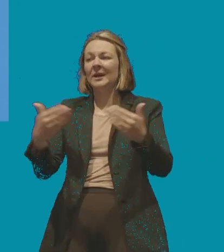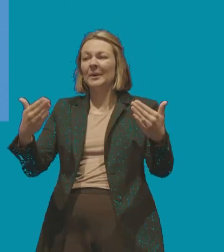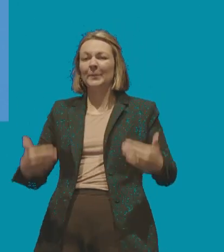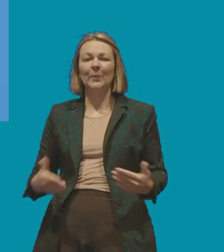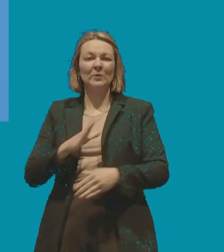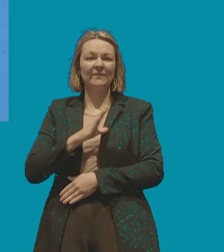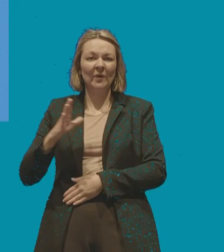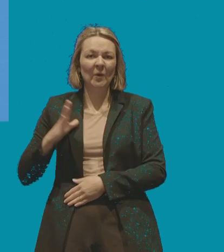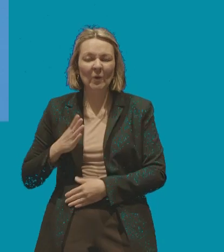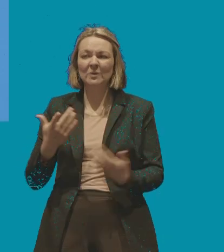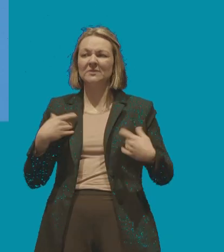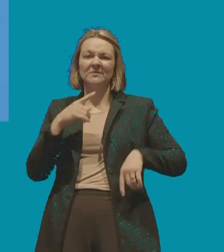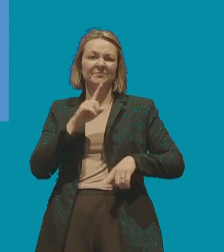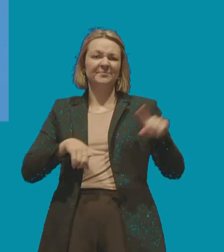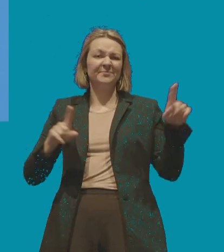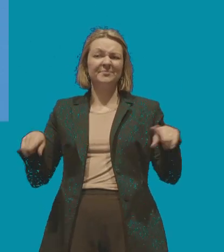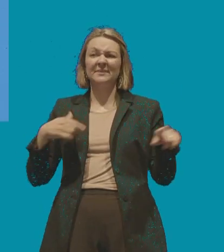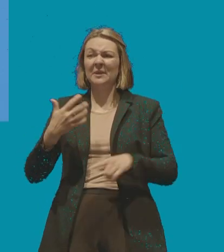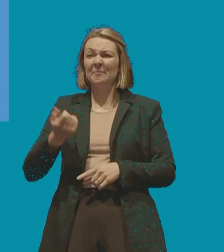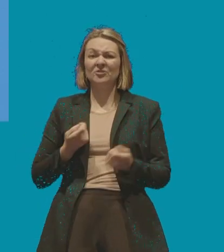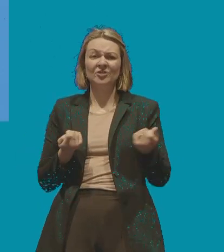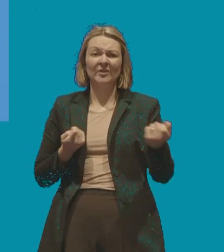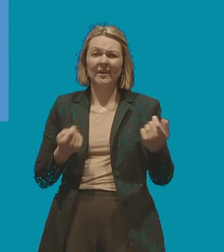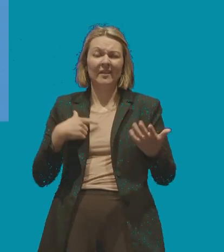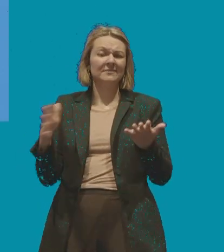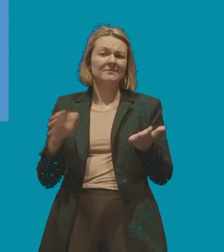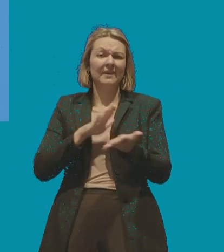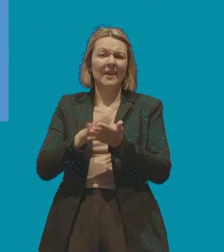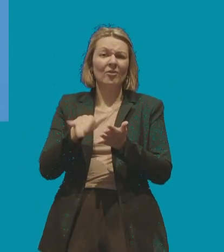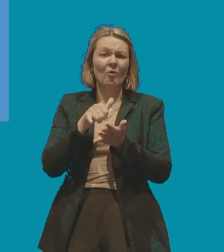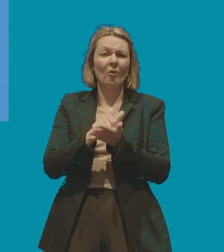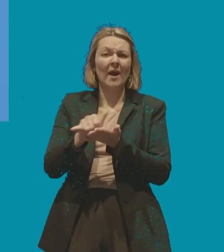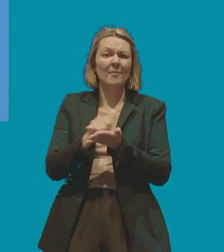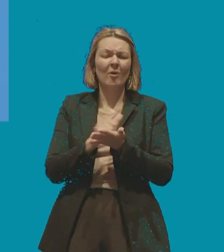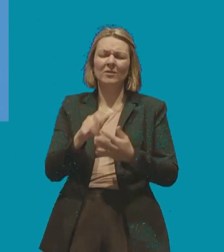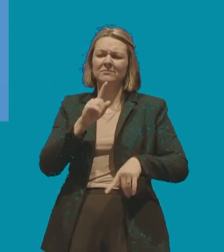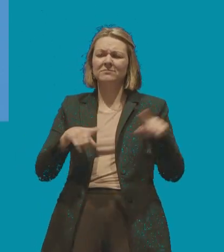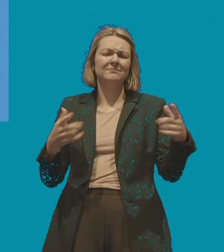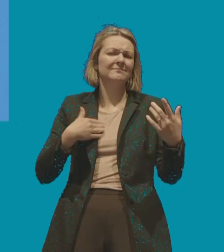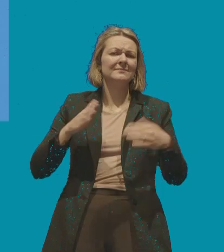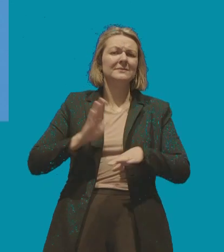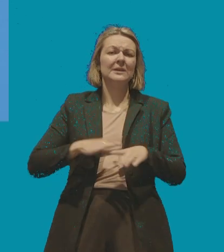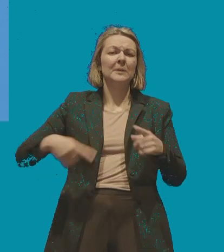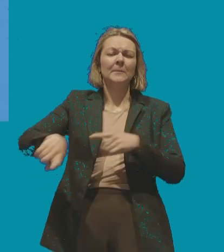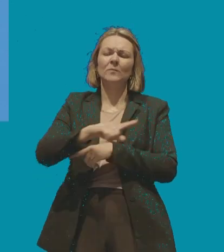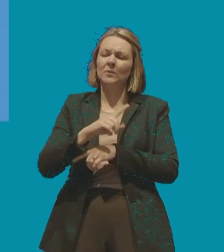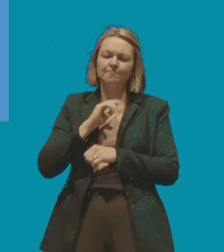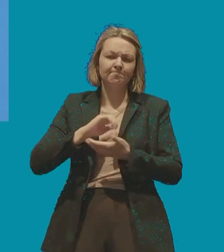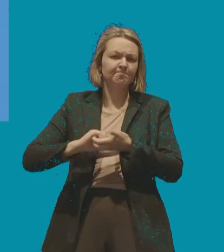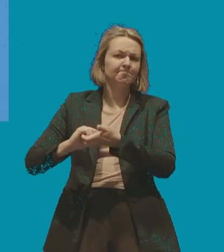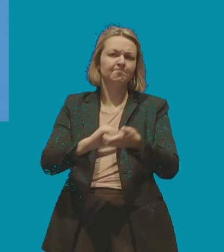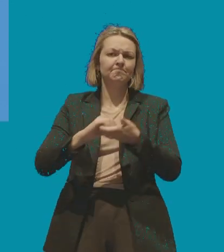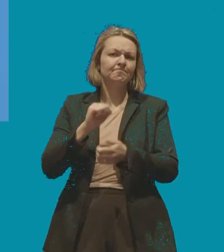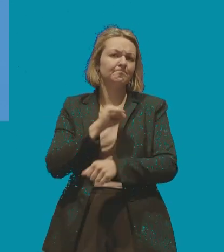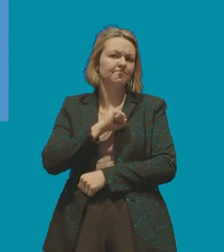ONS or G4S services, the pensions regulator, Heathrow Airport or anywhere else. We stand unequivocally with PCS